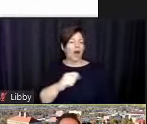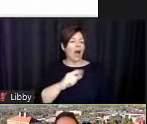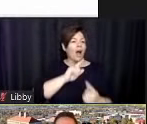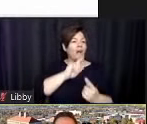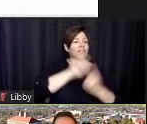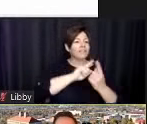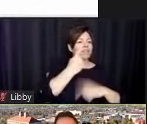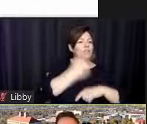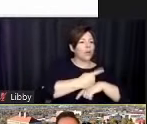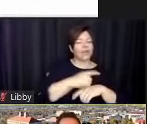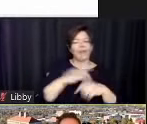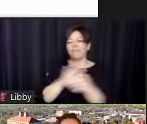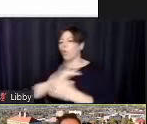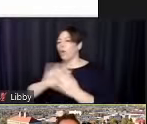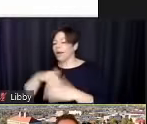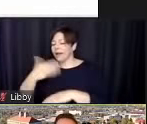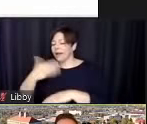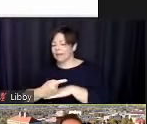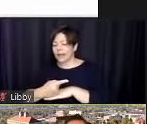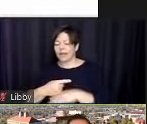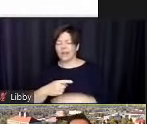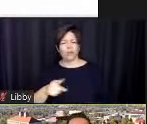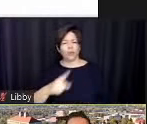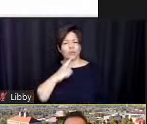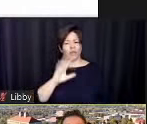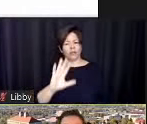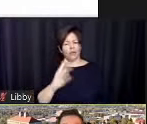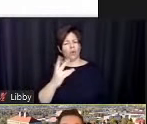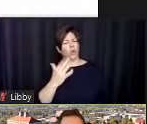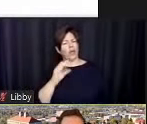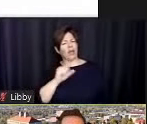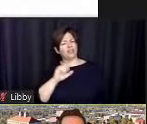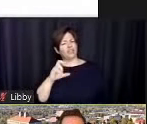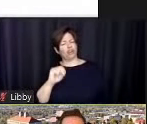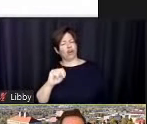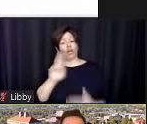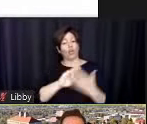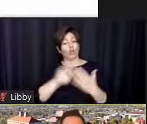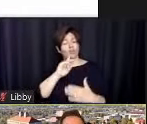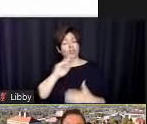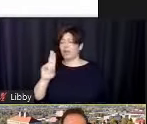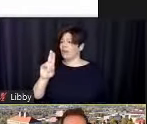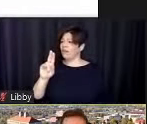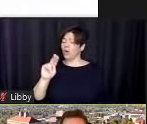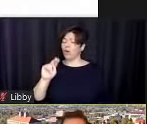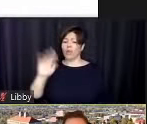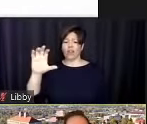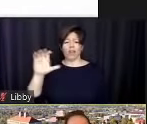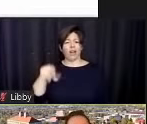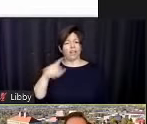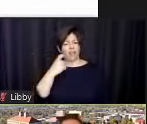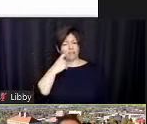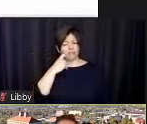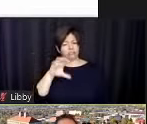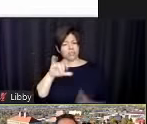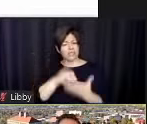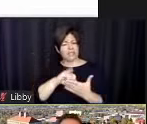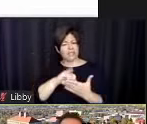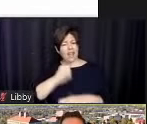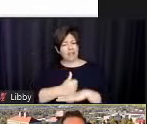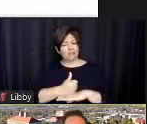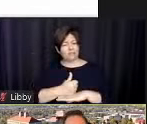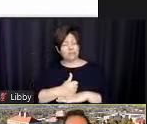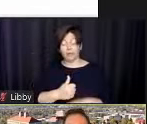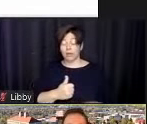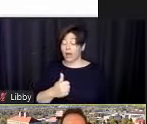fully online the next. And you may say, well, wait, Sean, the University of North Carolina, they just did that. Well, I